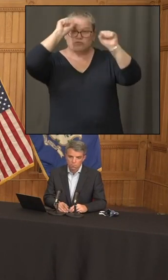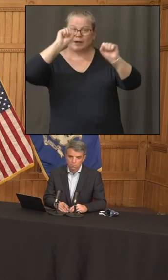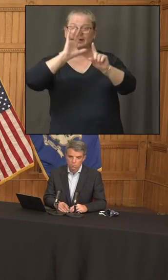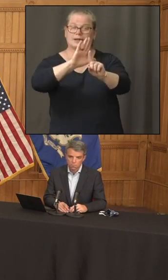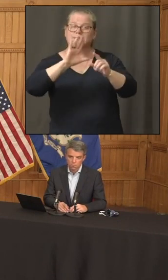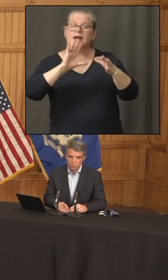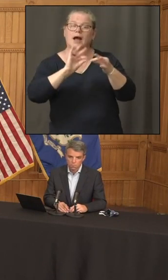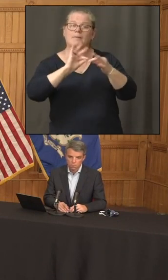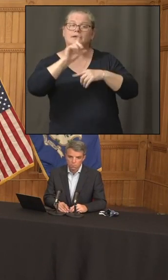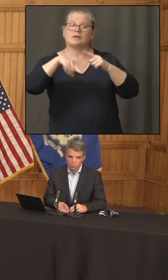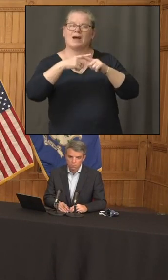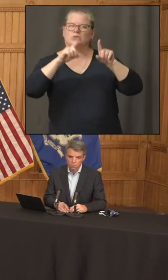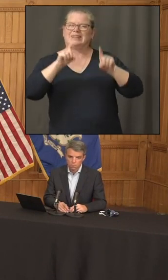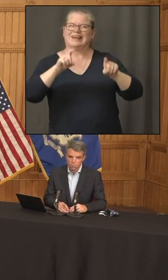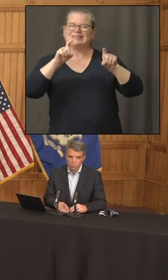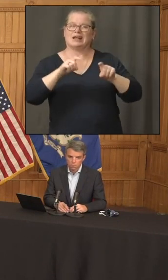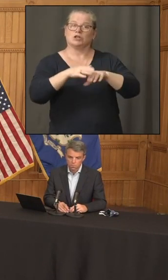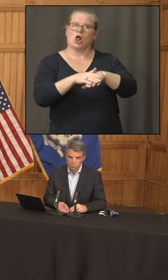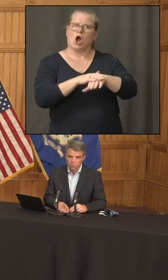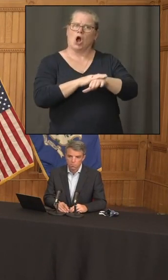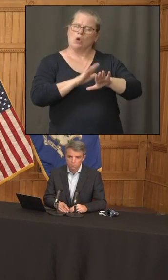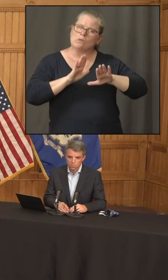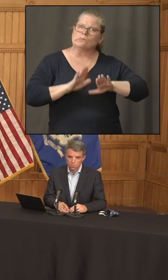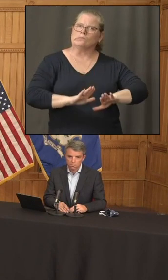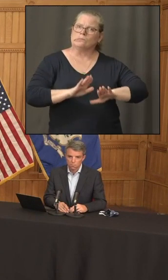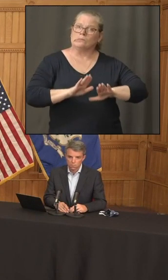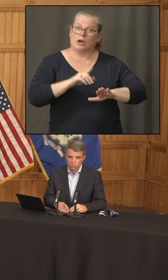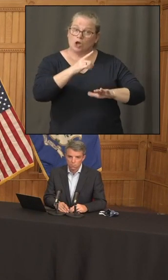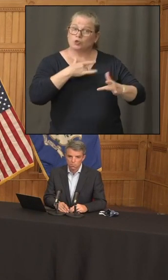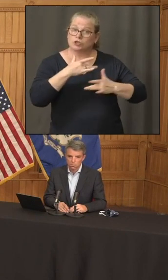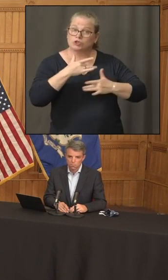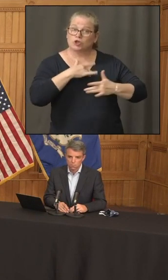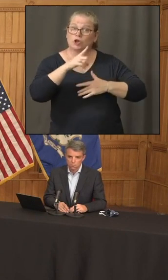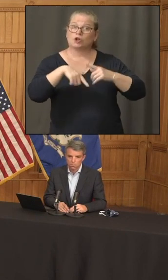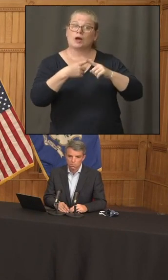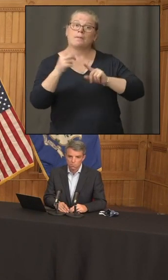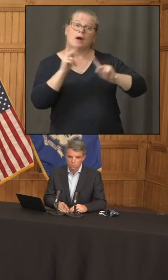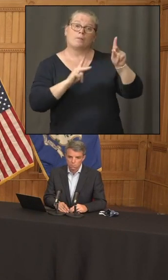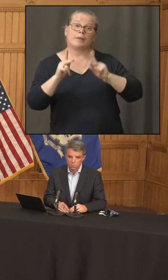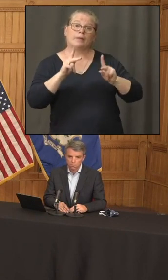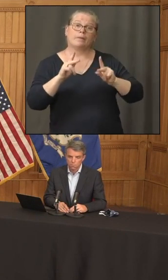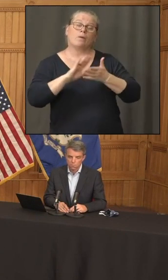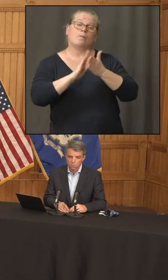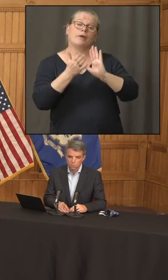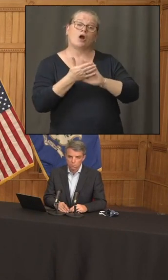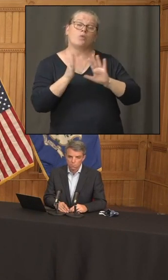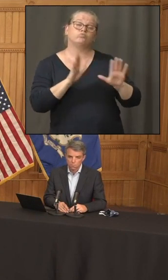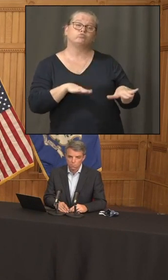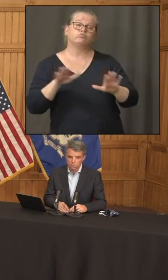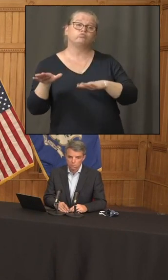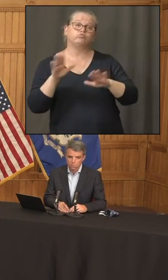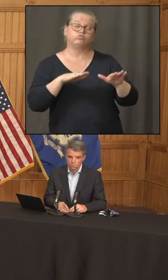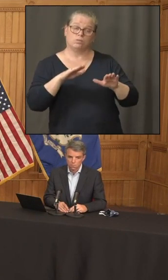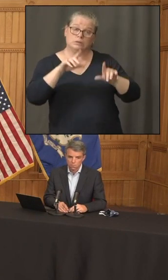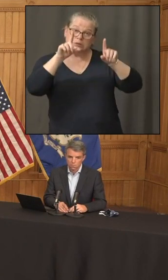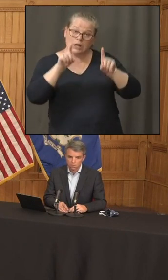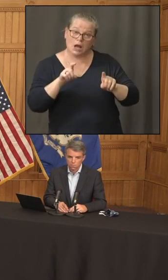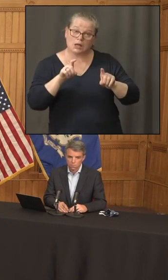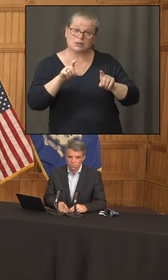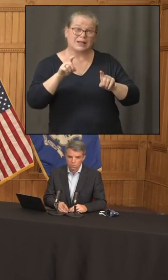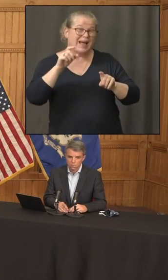people maybe getting complacent about testing? I know you wanted about 100,000 tests a week, and I think last week was